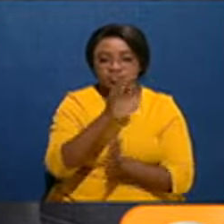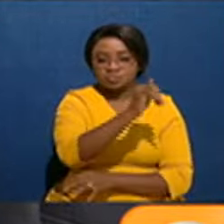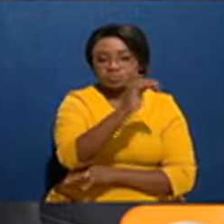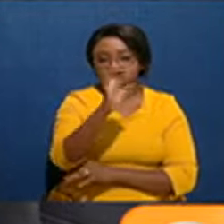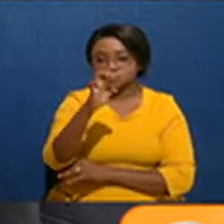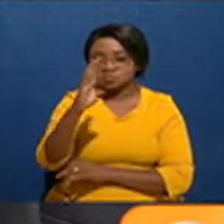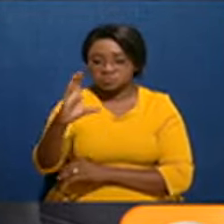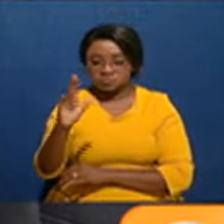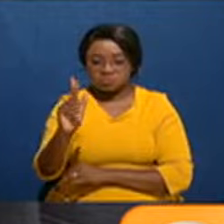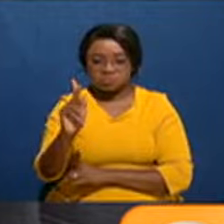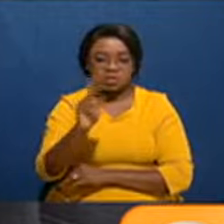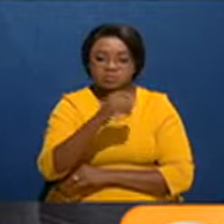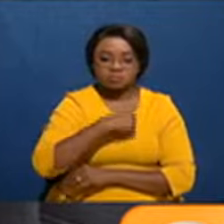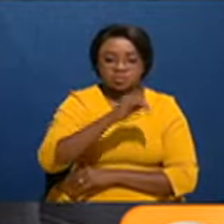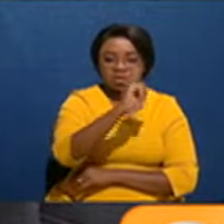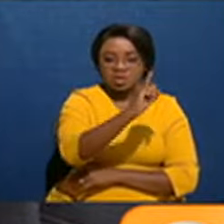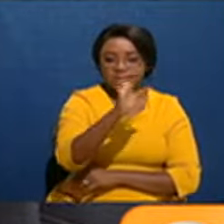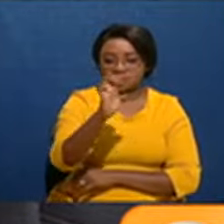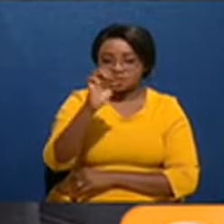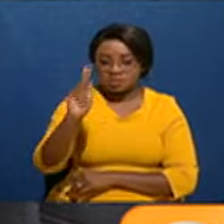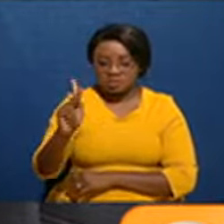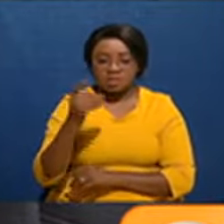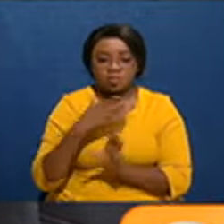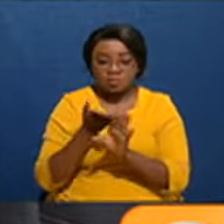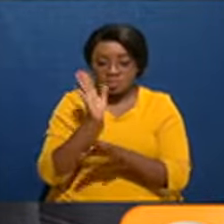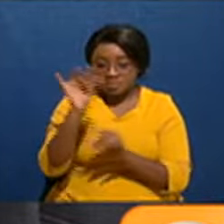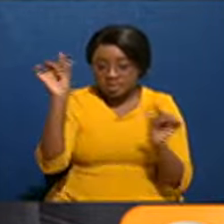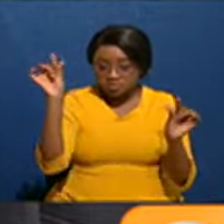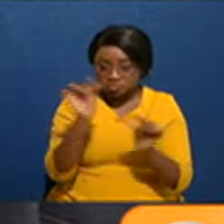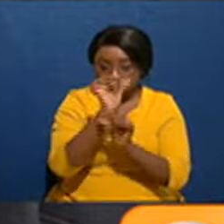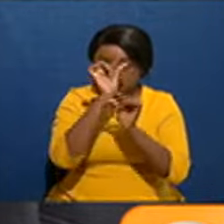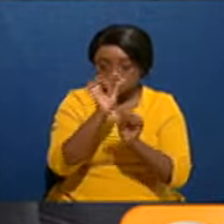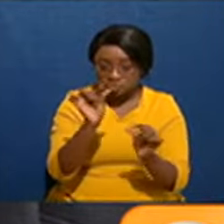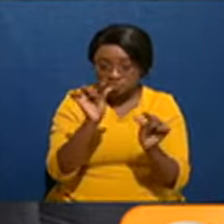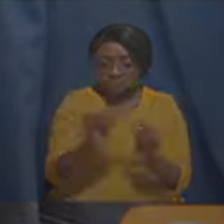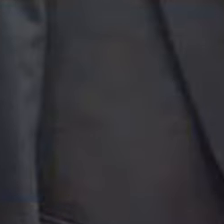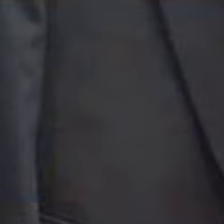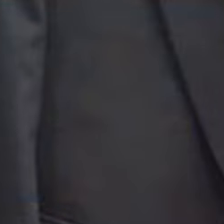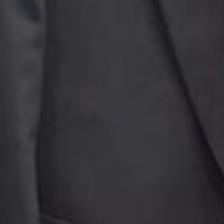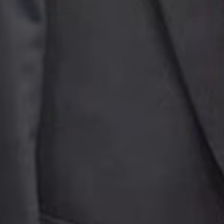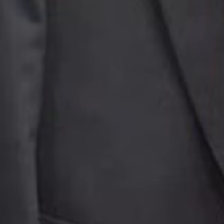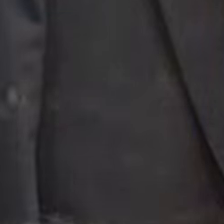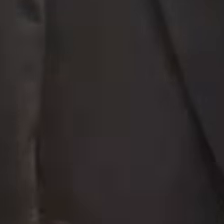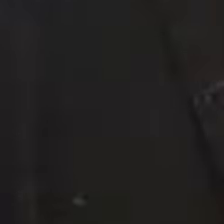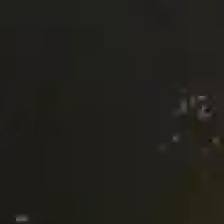of Engineers of Kenya. Takes a break. We'll be back in a moment.